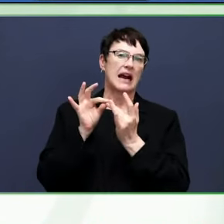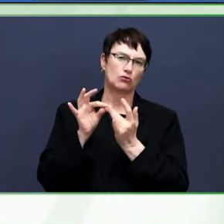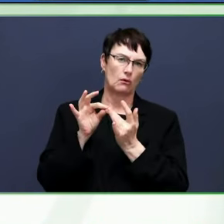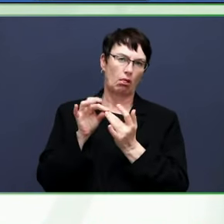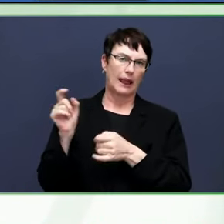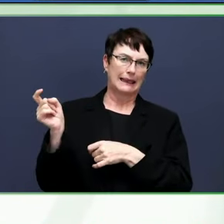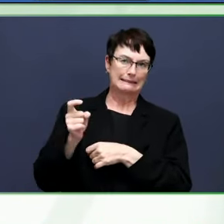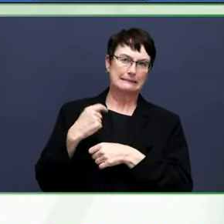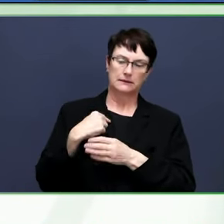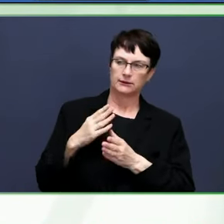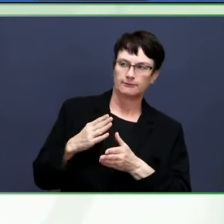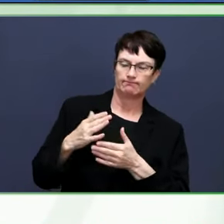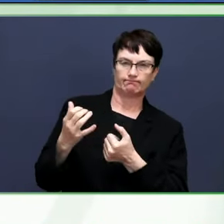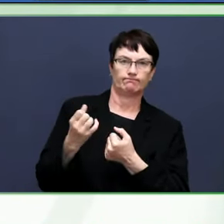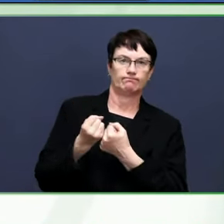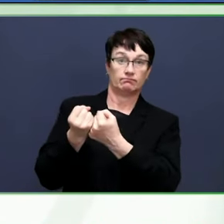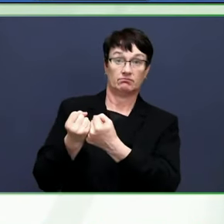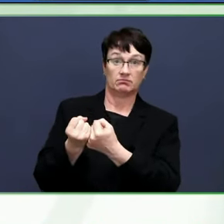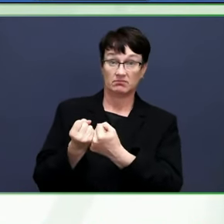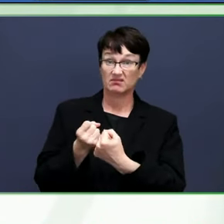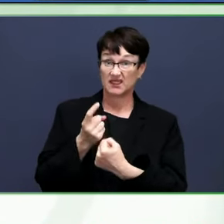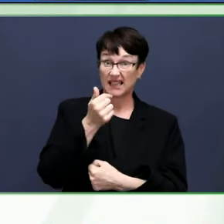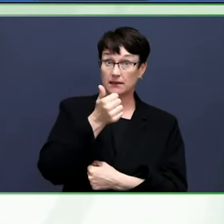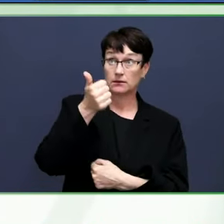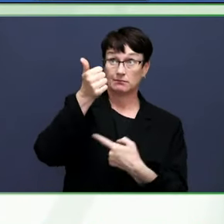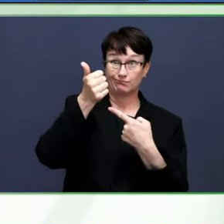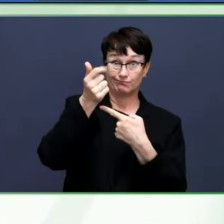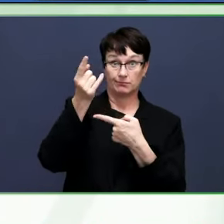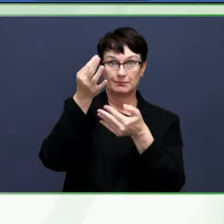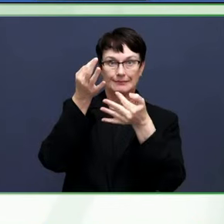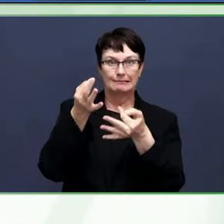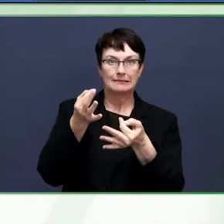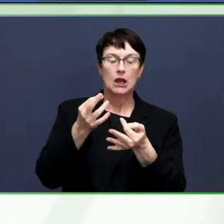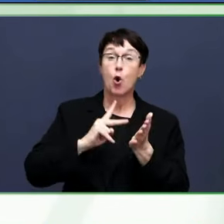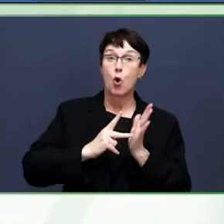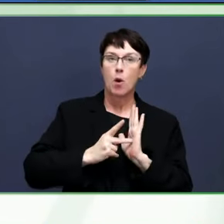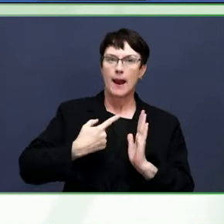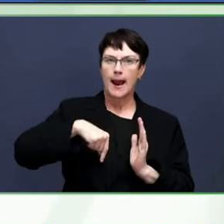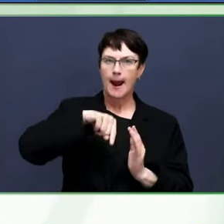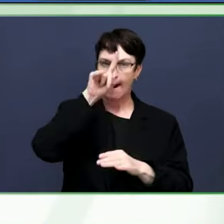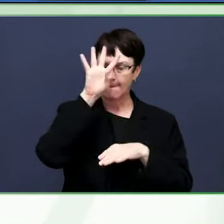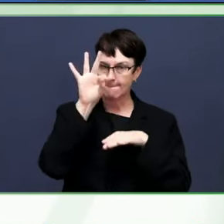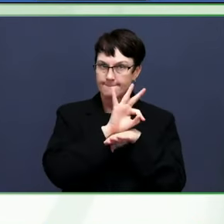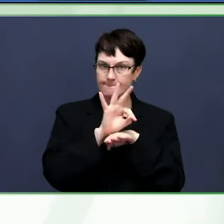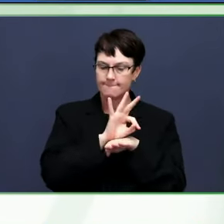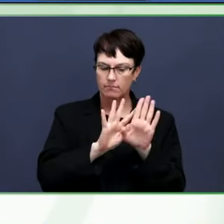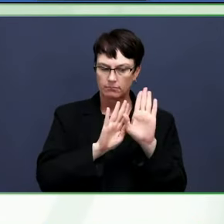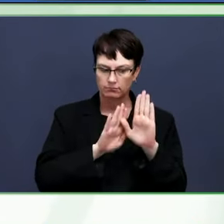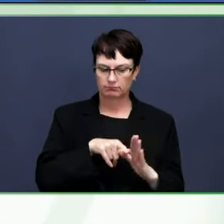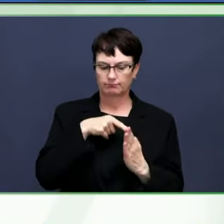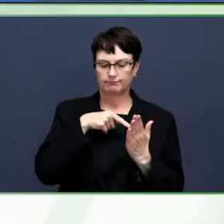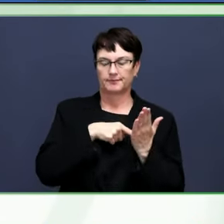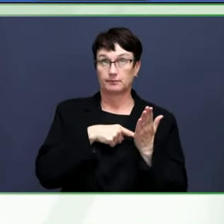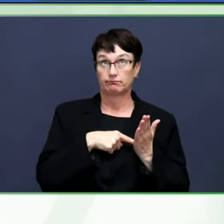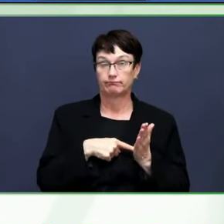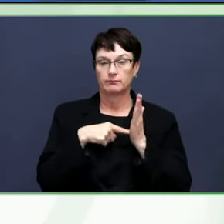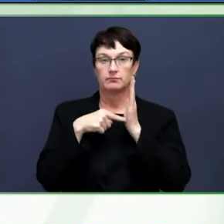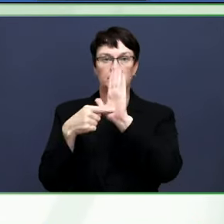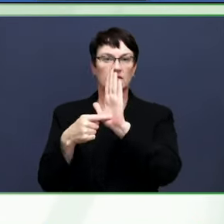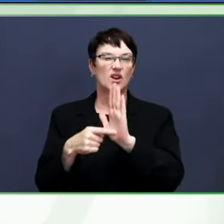to give special needs support, there needs to be a decision from the head teacher, and they need to